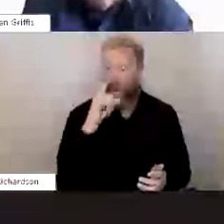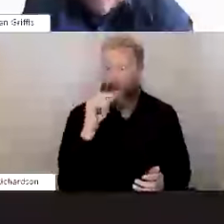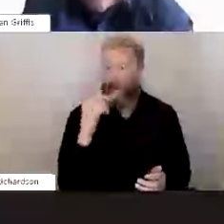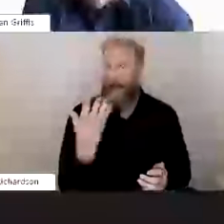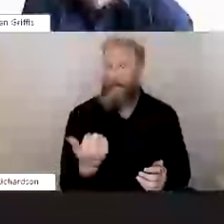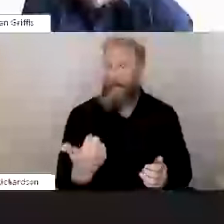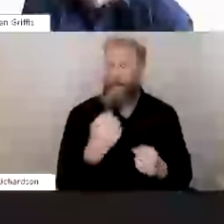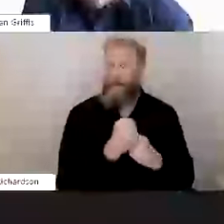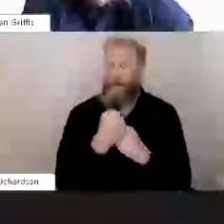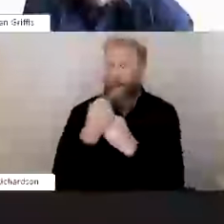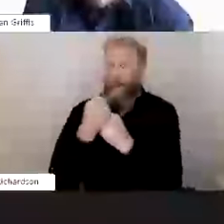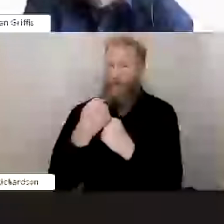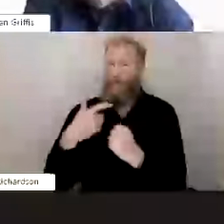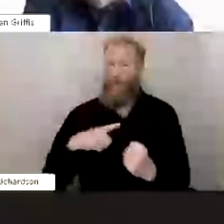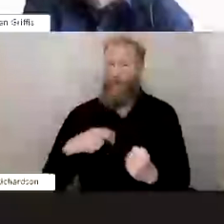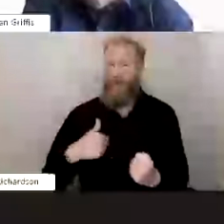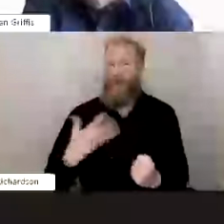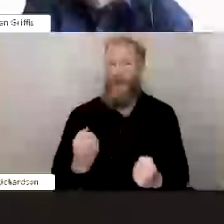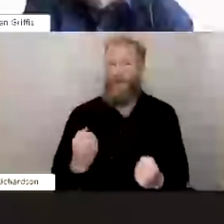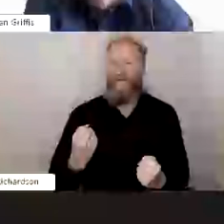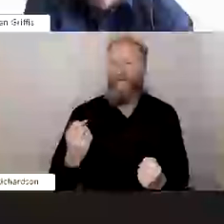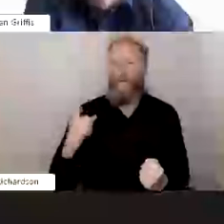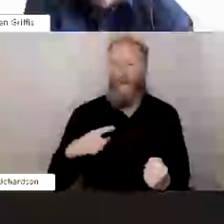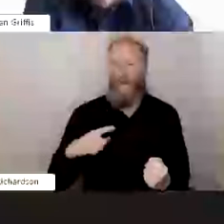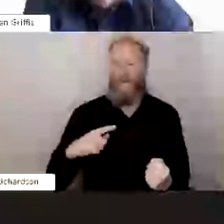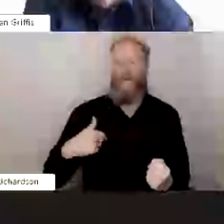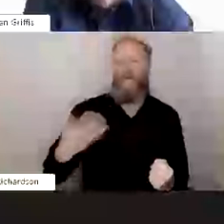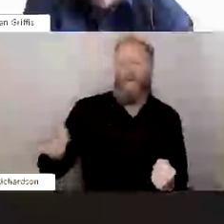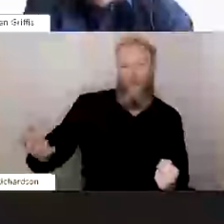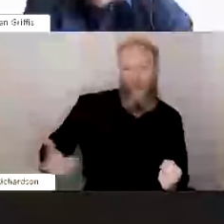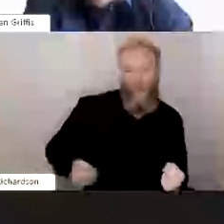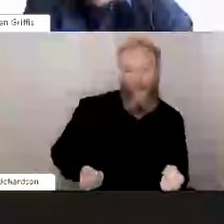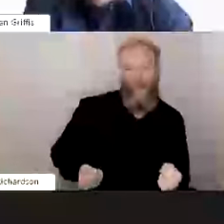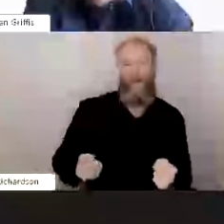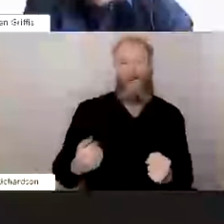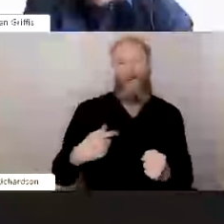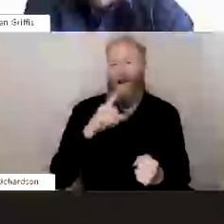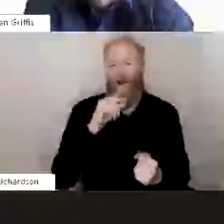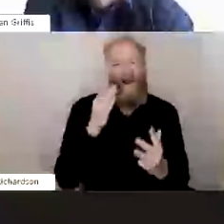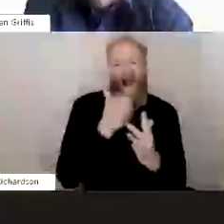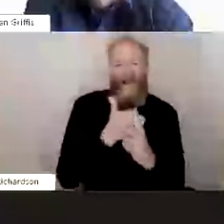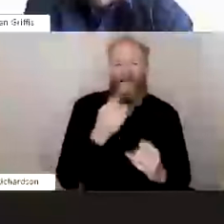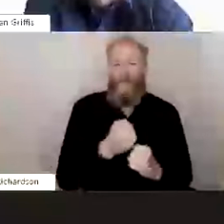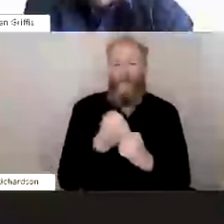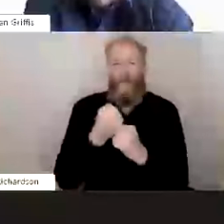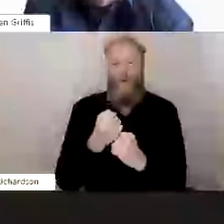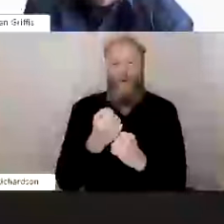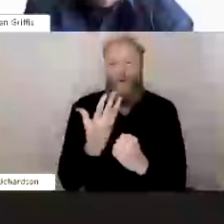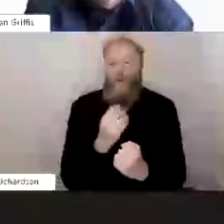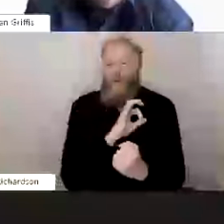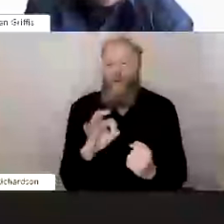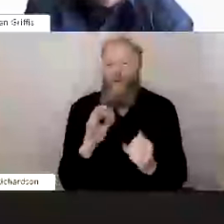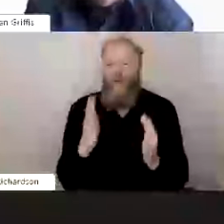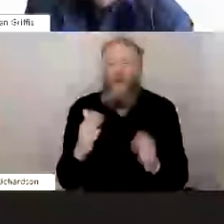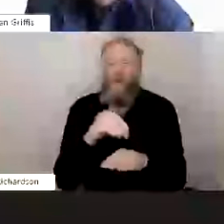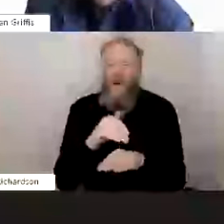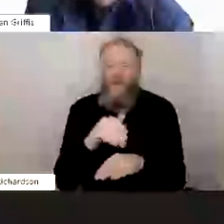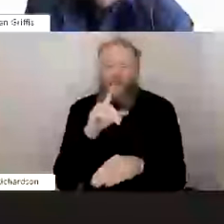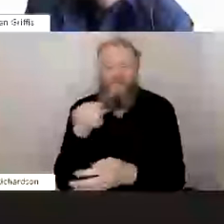I've got an income and I can access the medications and supports I need without too much trouble. So I'm fortunate that I'm able to manage